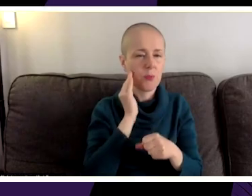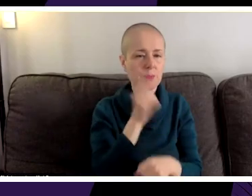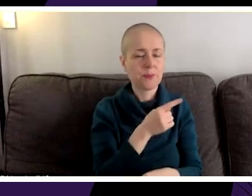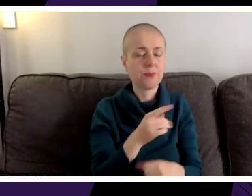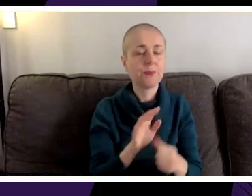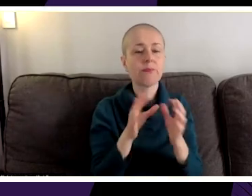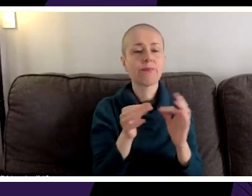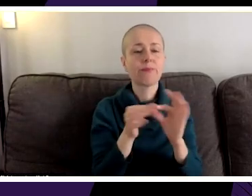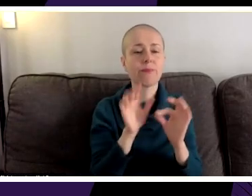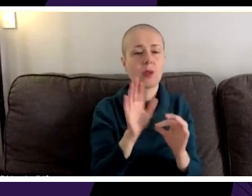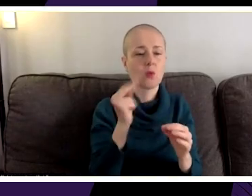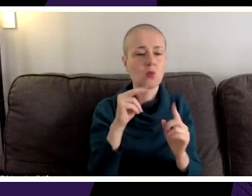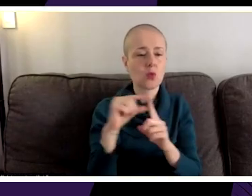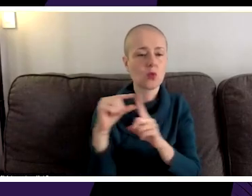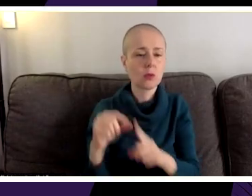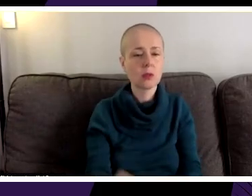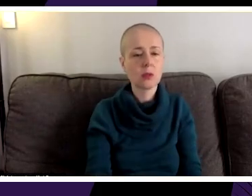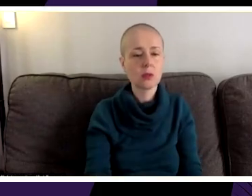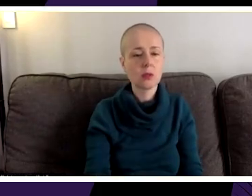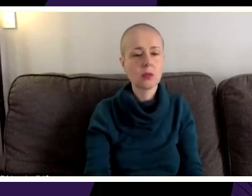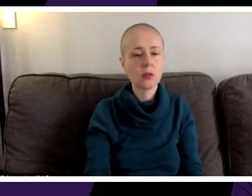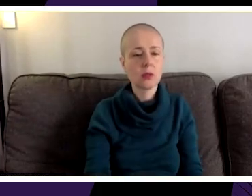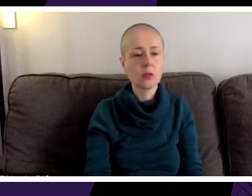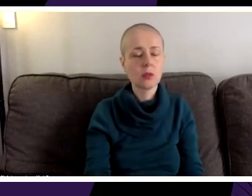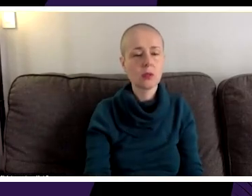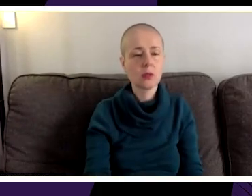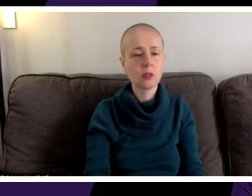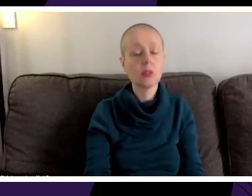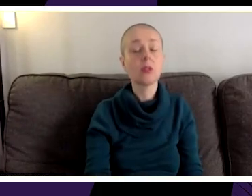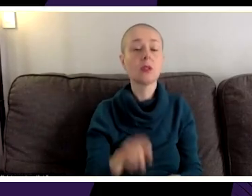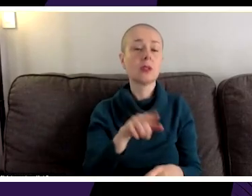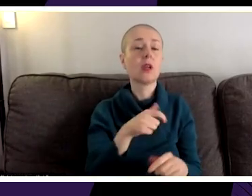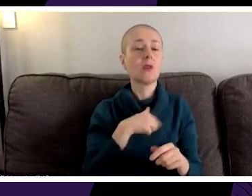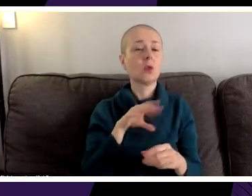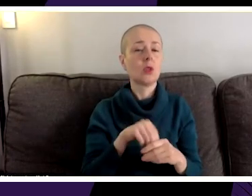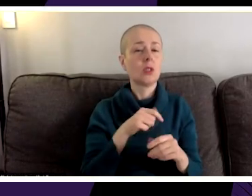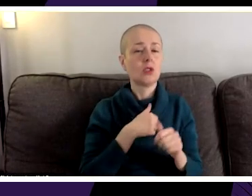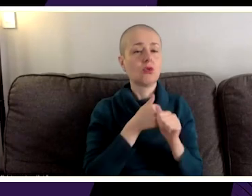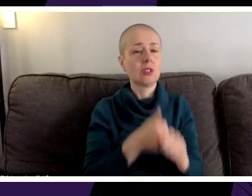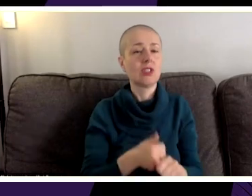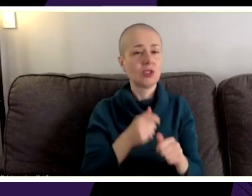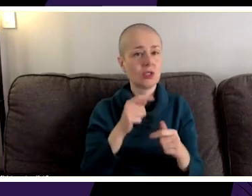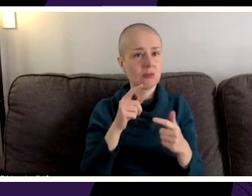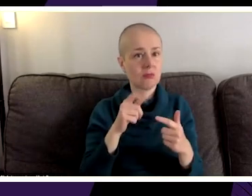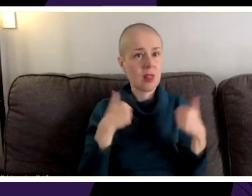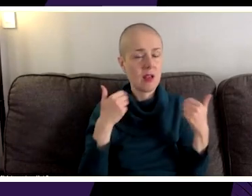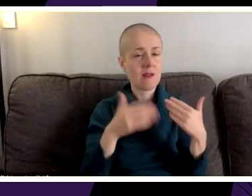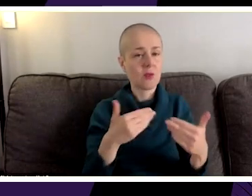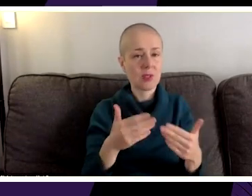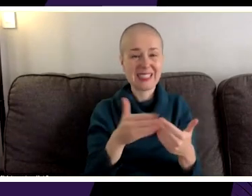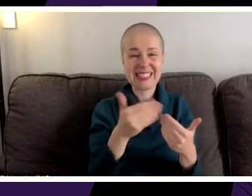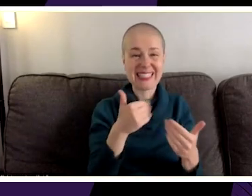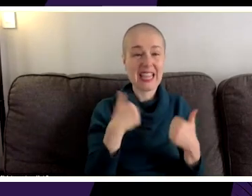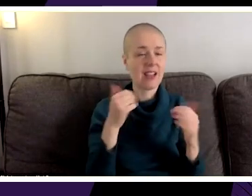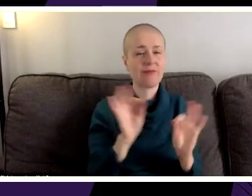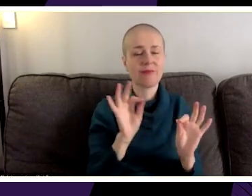words, tradition persists not when life is easy, but when it becomes essential. And here's their